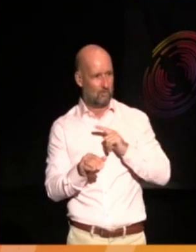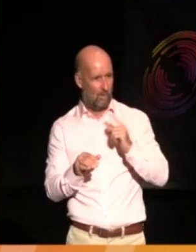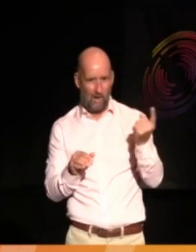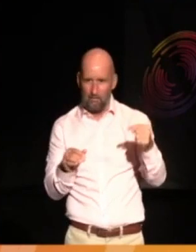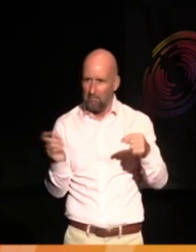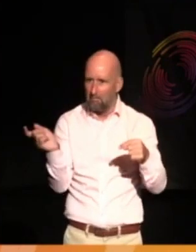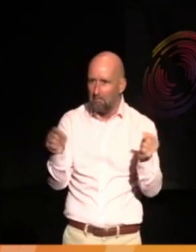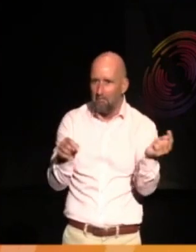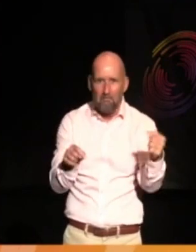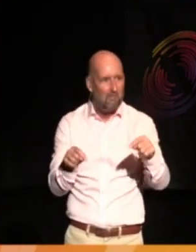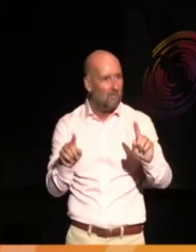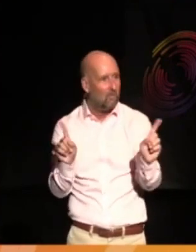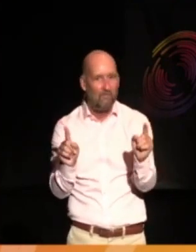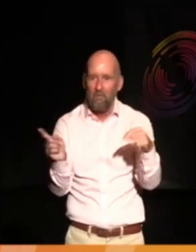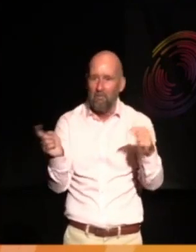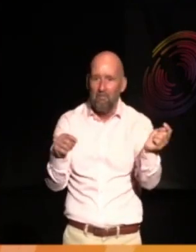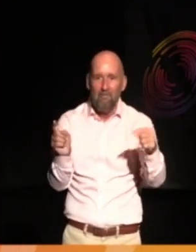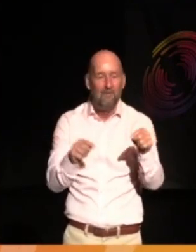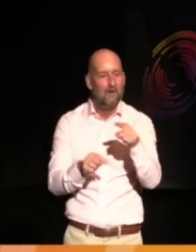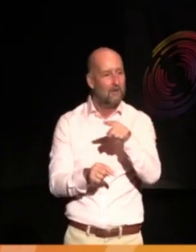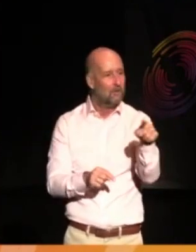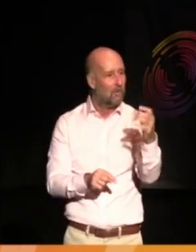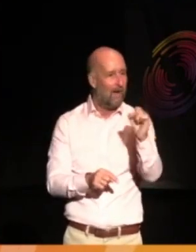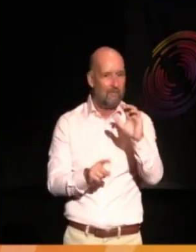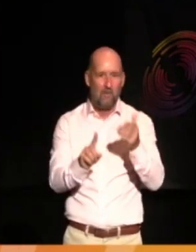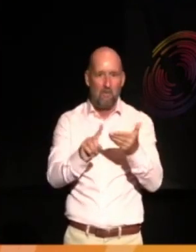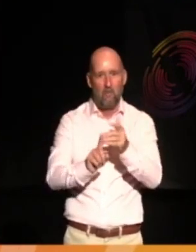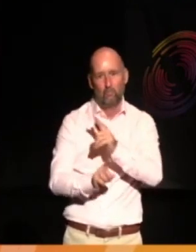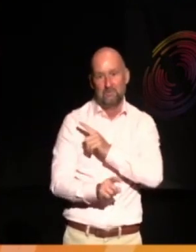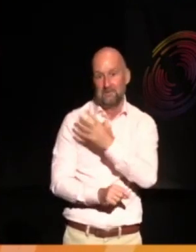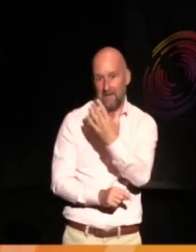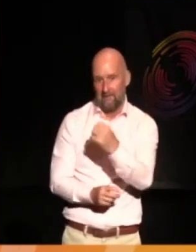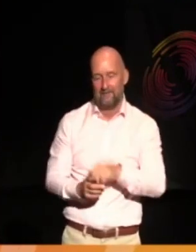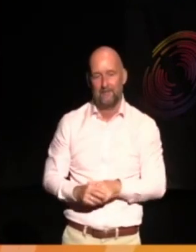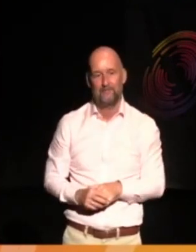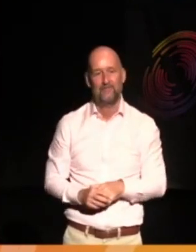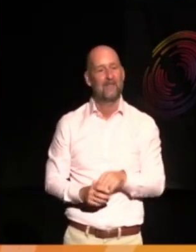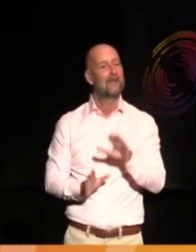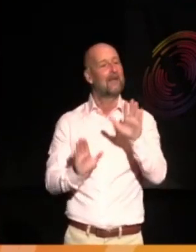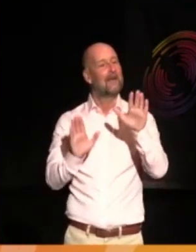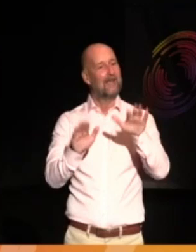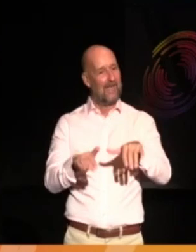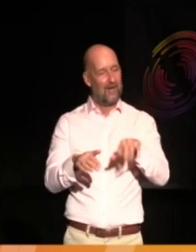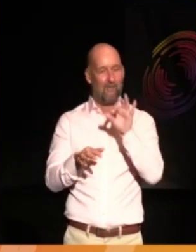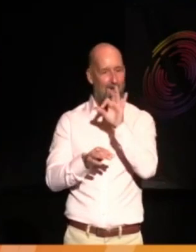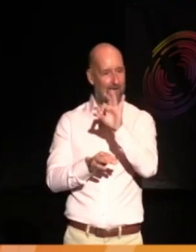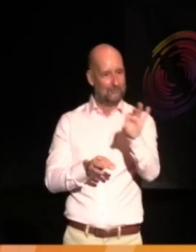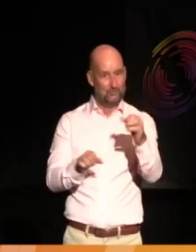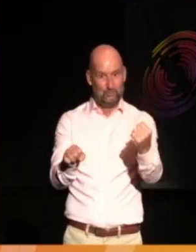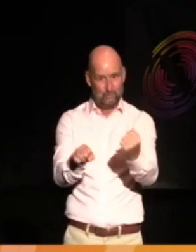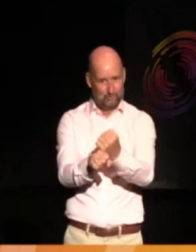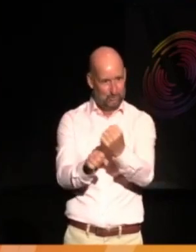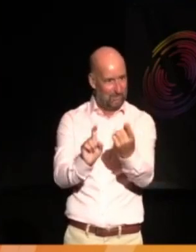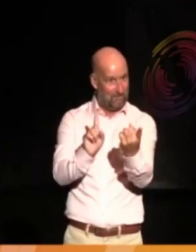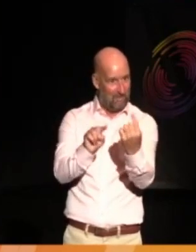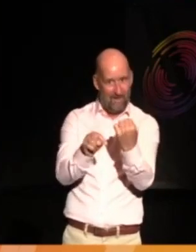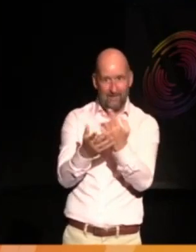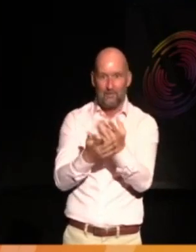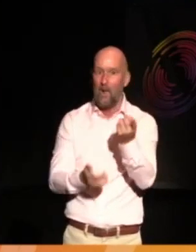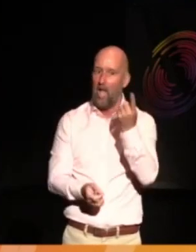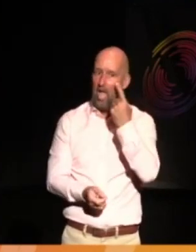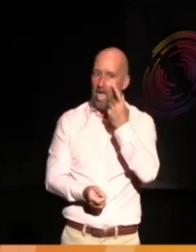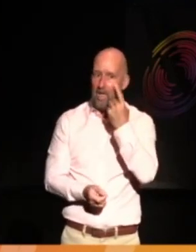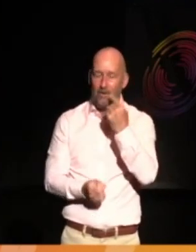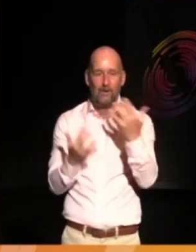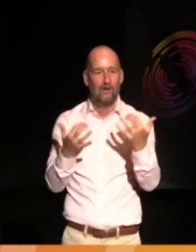here. You will have your own reasons. But I was just going to do this little exercise just because it's interesting to see who is in the room.